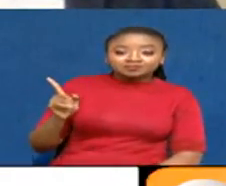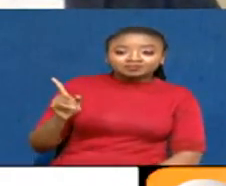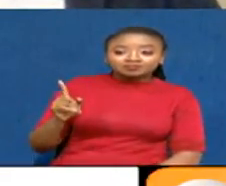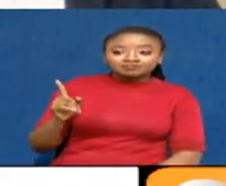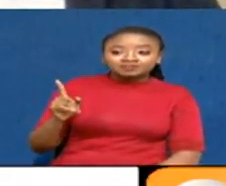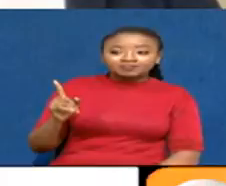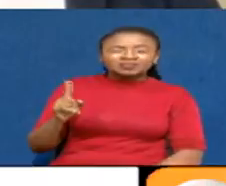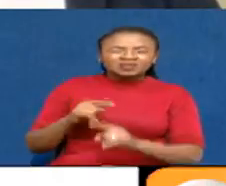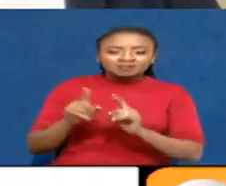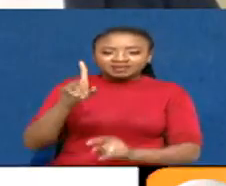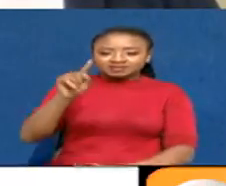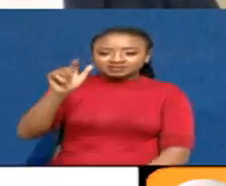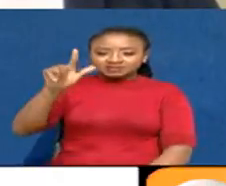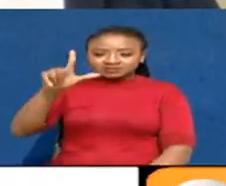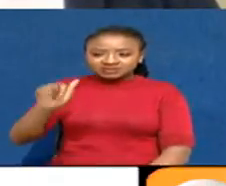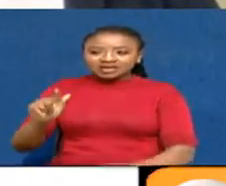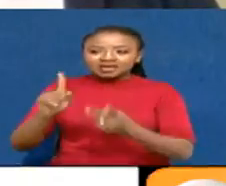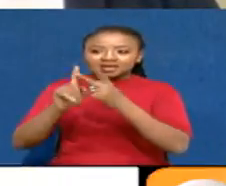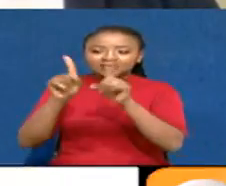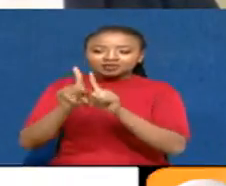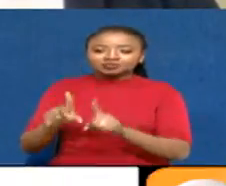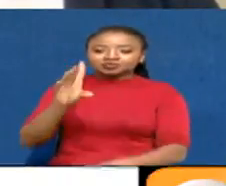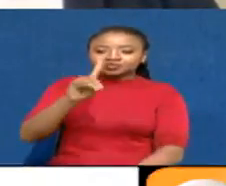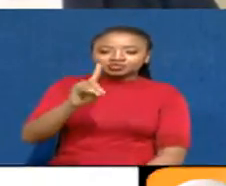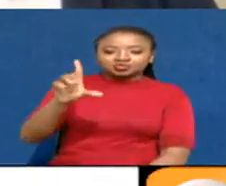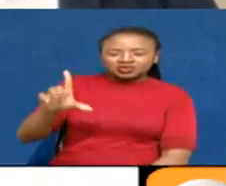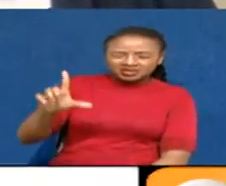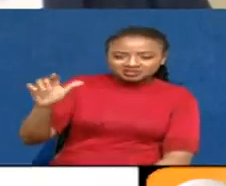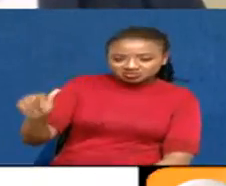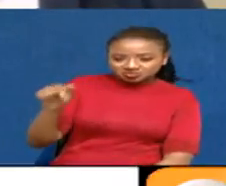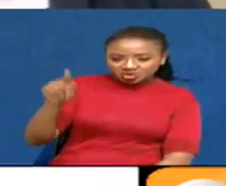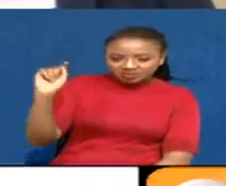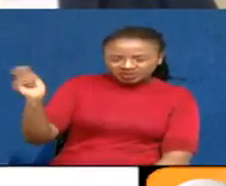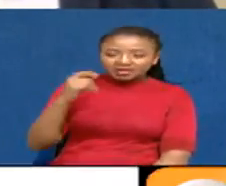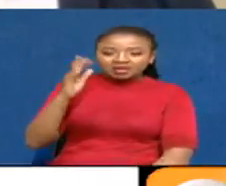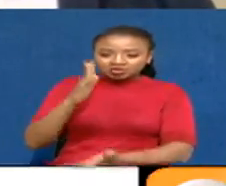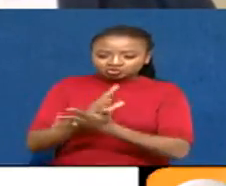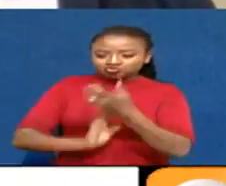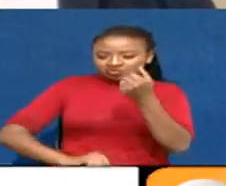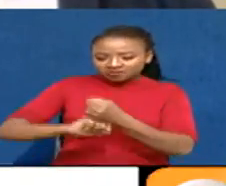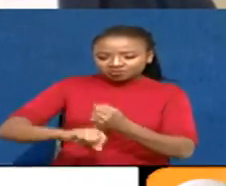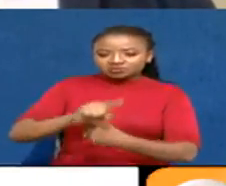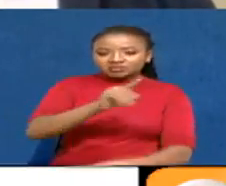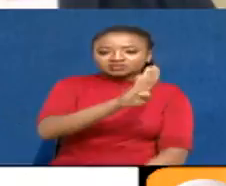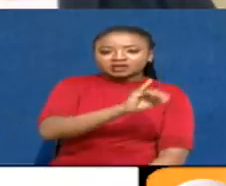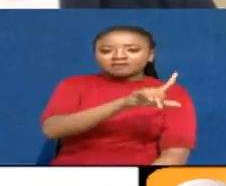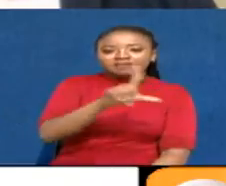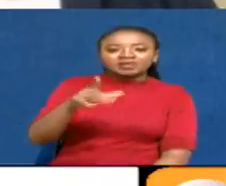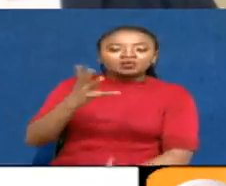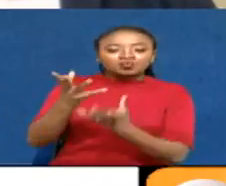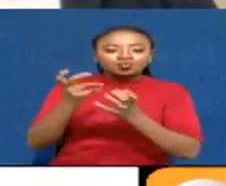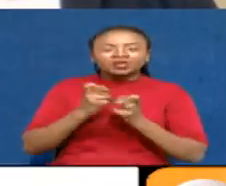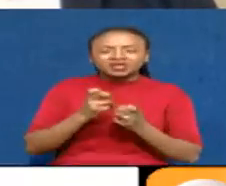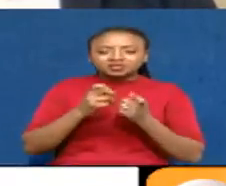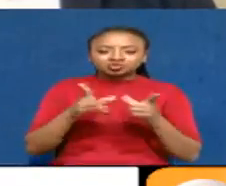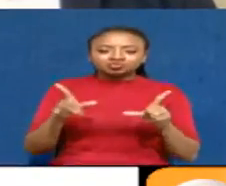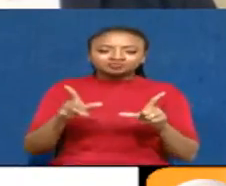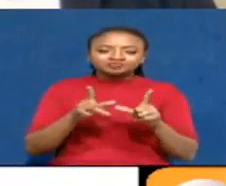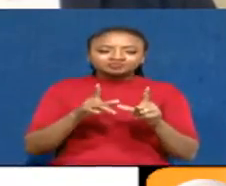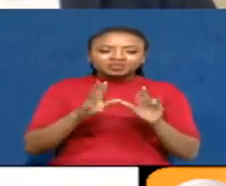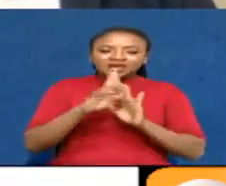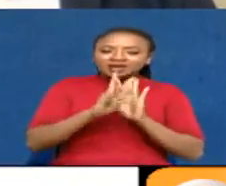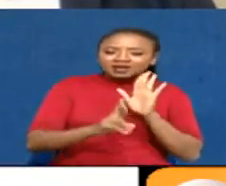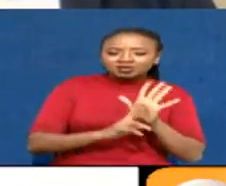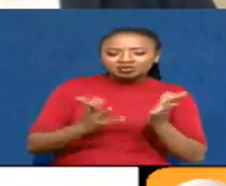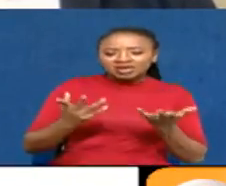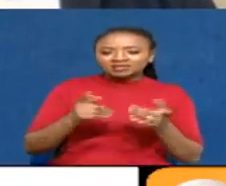Actually, TALA and the Digital Lending Association of Kenya are actually in favor of regulation of our industry. And while